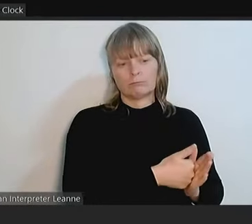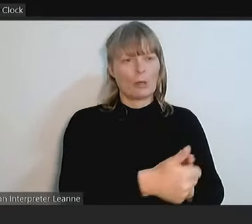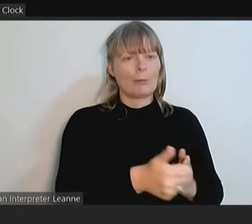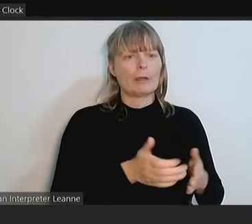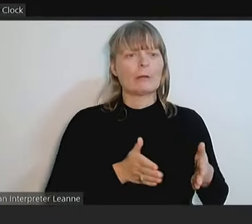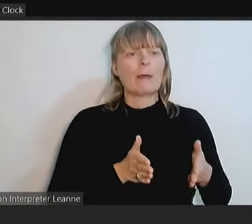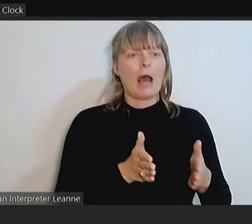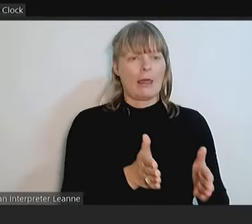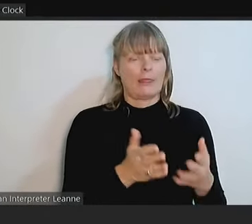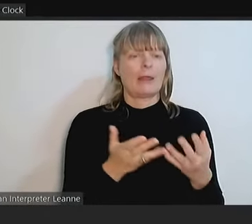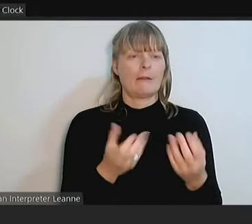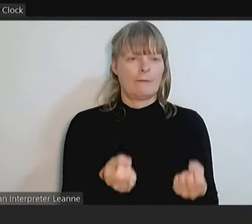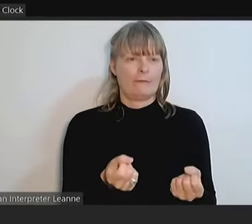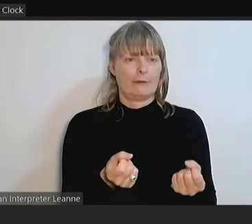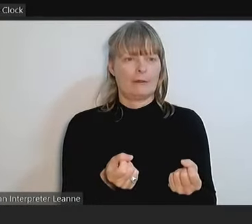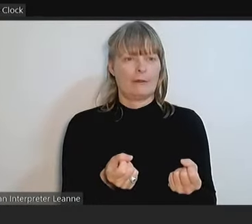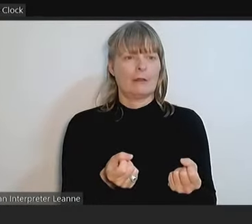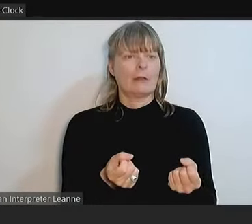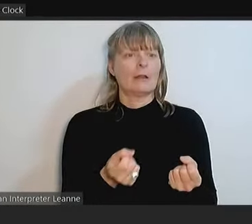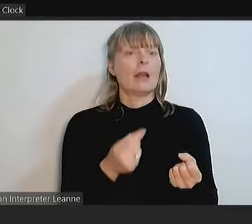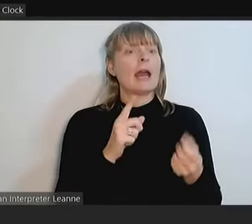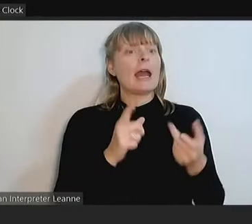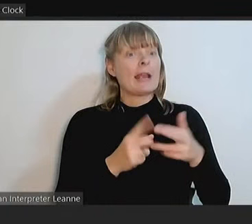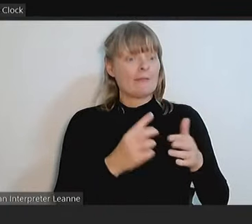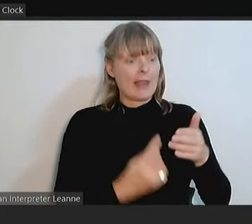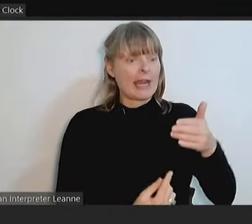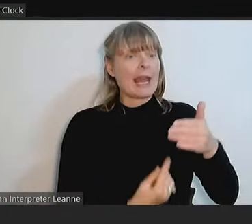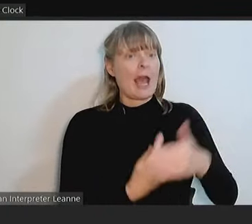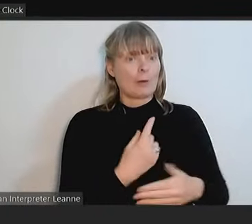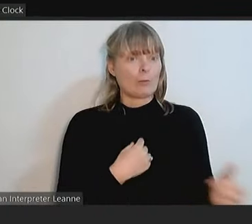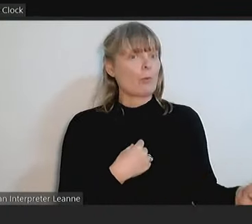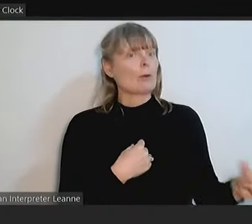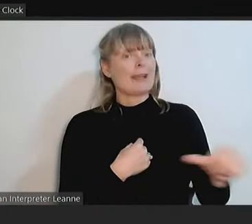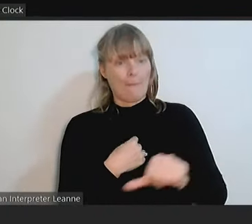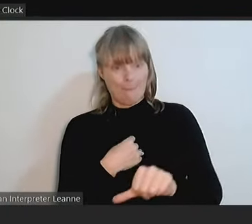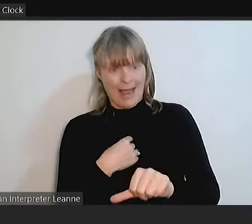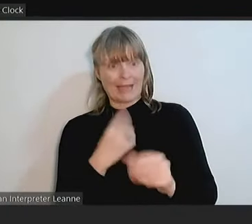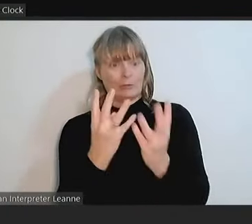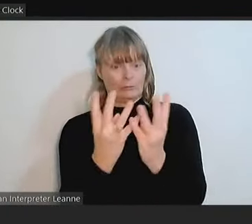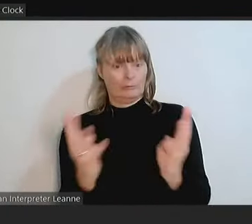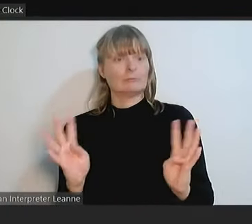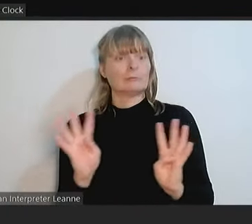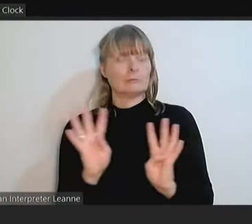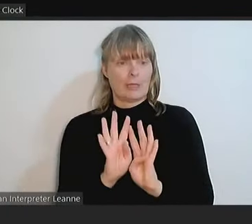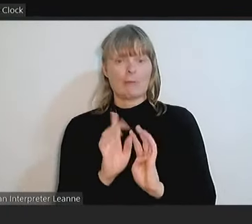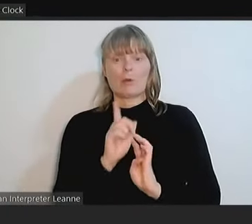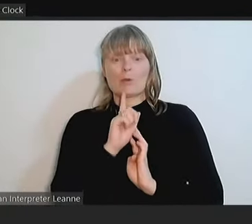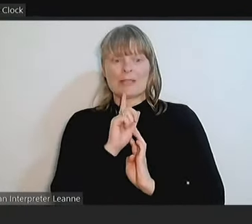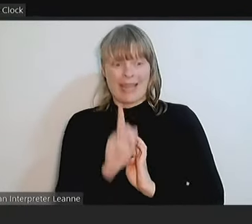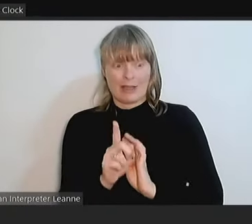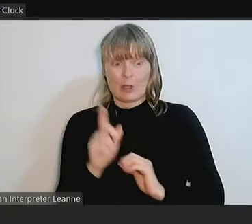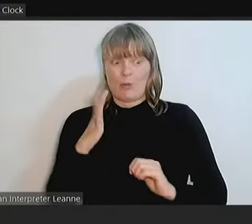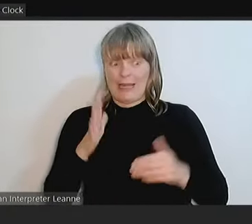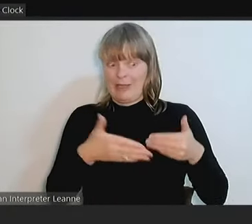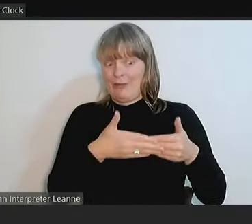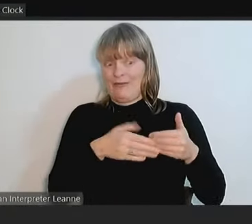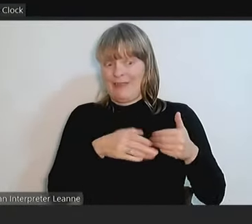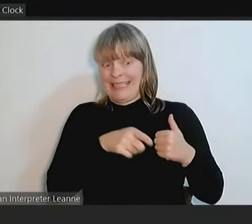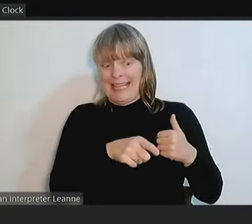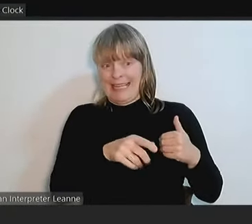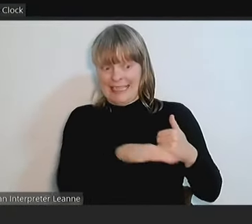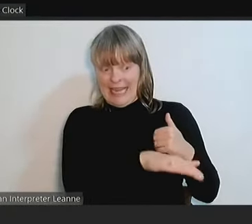would certainly come back to you and we probably wouldn't, if it was really urgent, we'd probably do it and then come and tell you we'd done it, that we'd had to fix up that bit of the path.